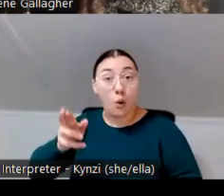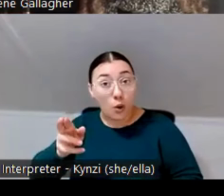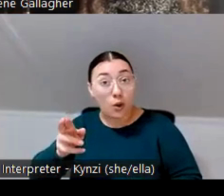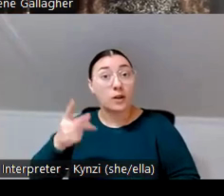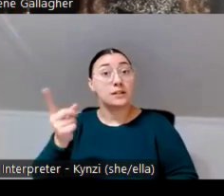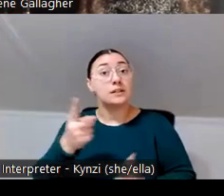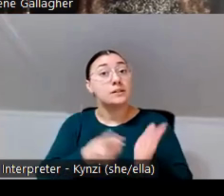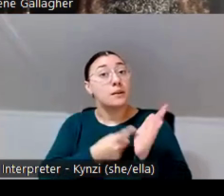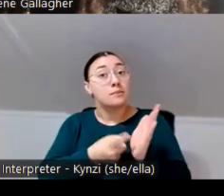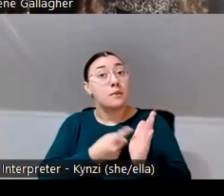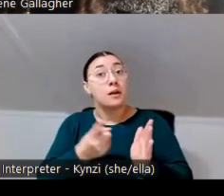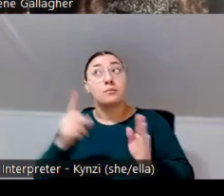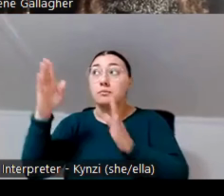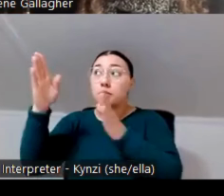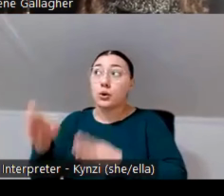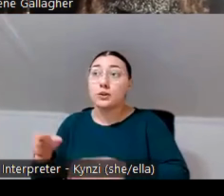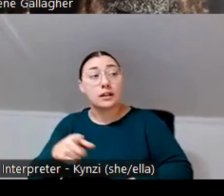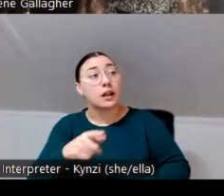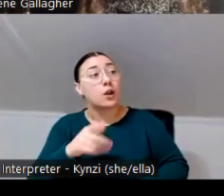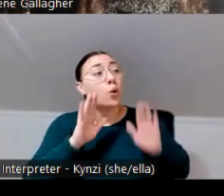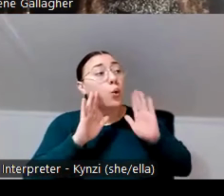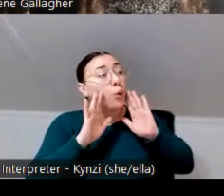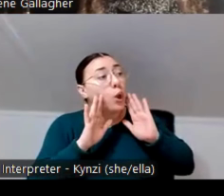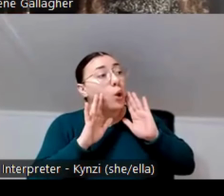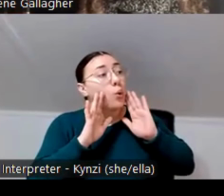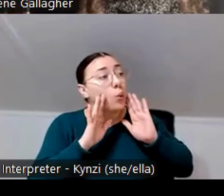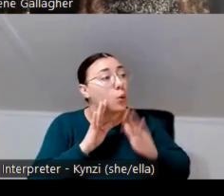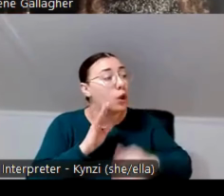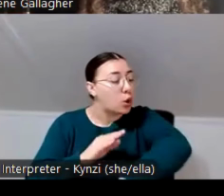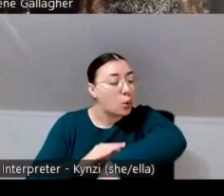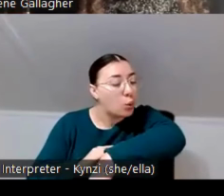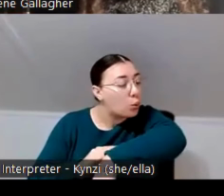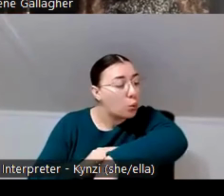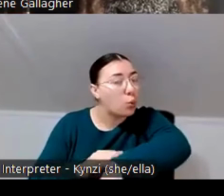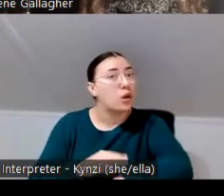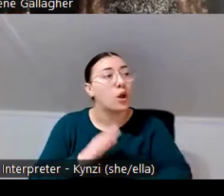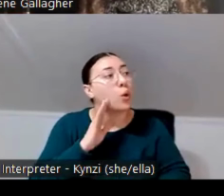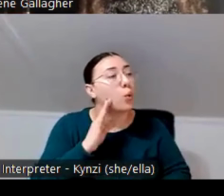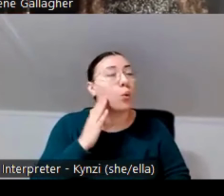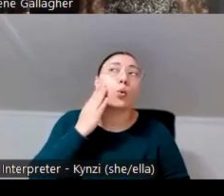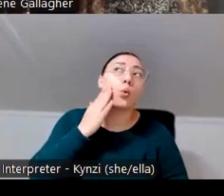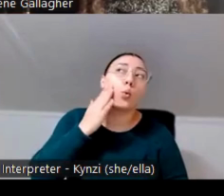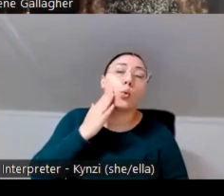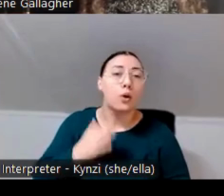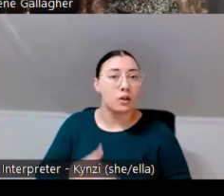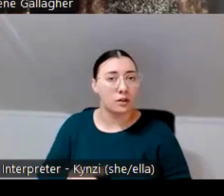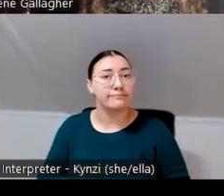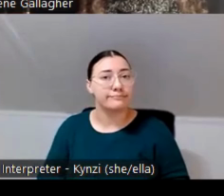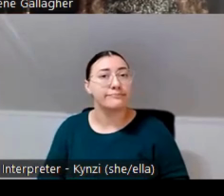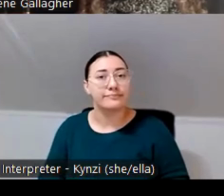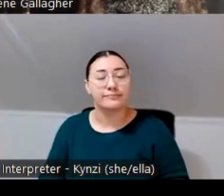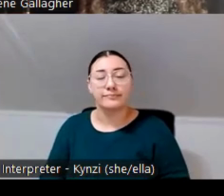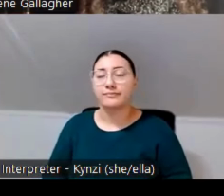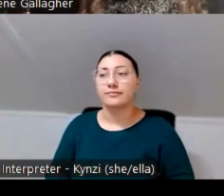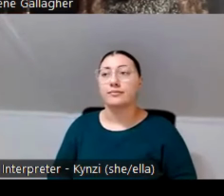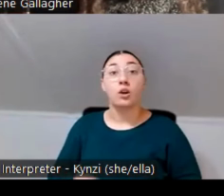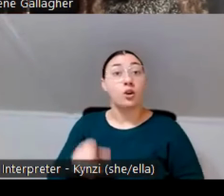your face or arms. You can get the feel of a wind. You can also listen to sound effects.